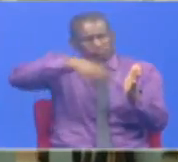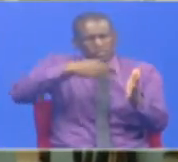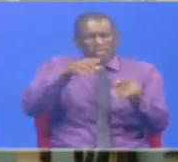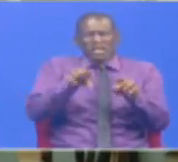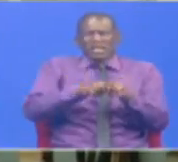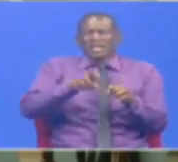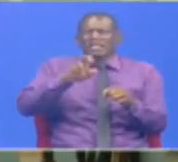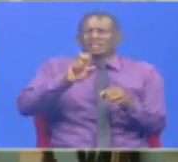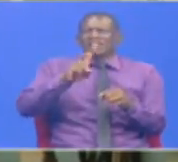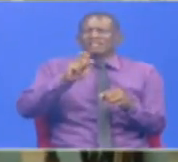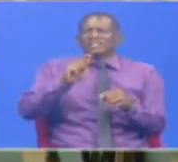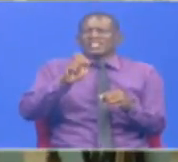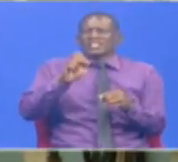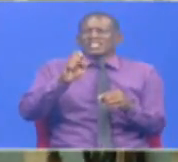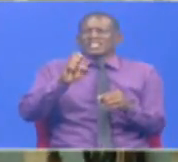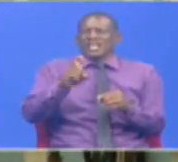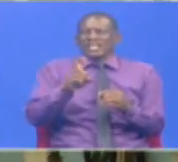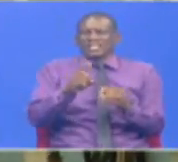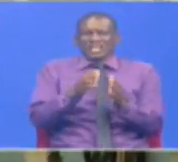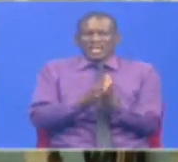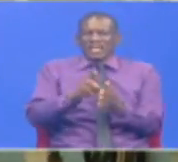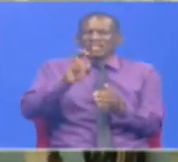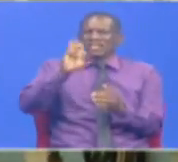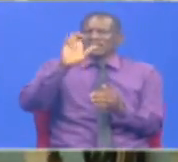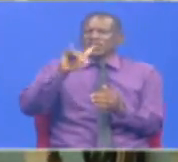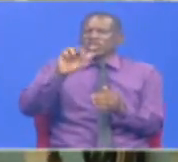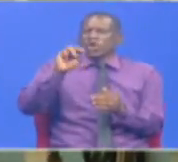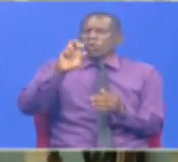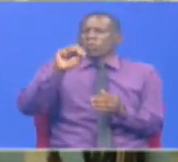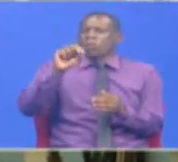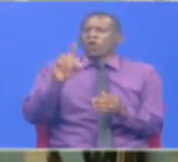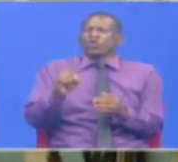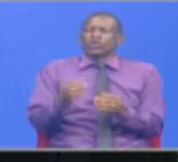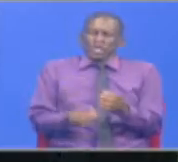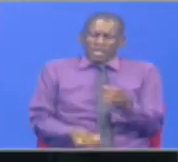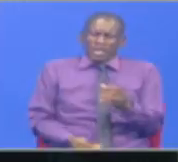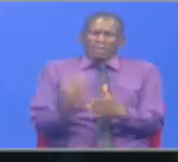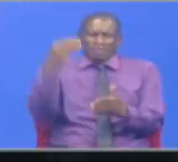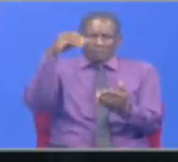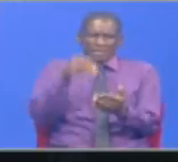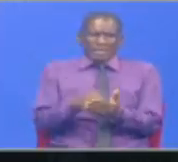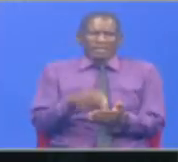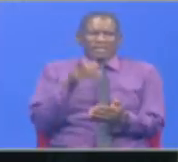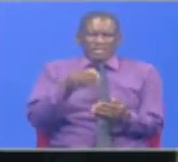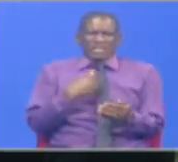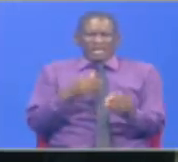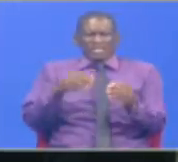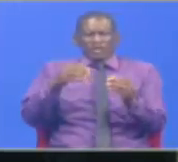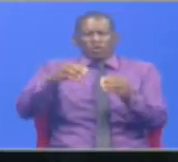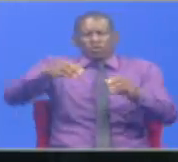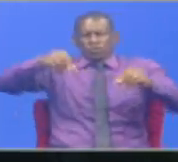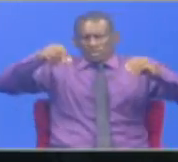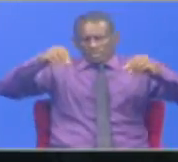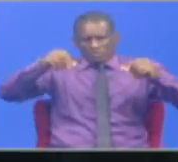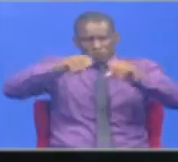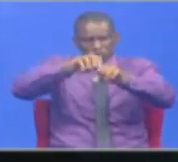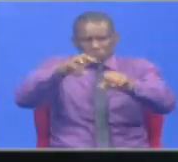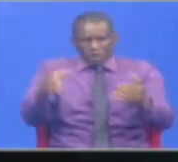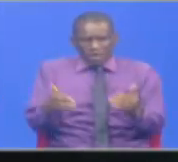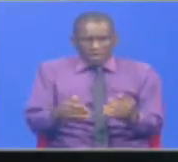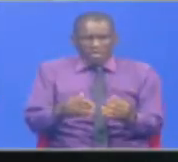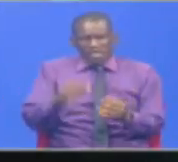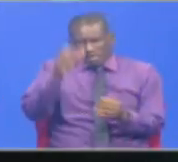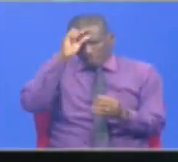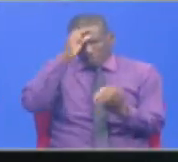life, because they had real quality fabrics. But I think our government really needs to pump